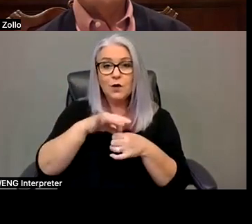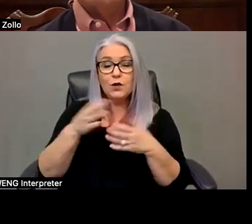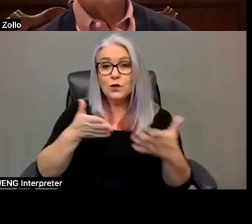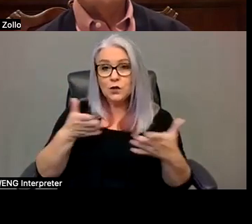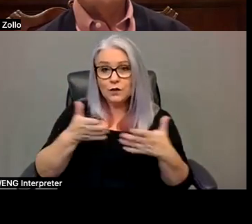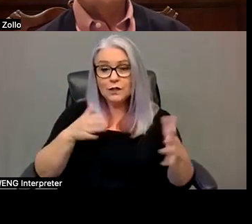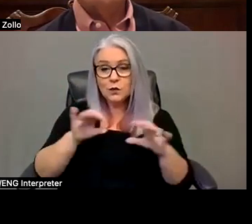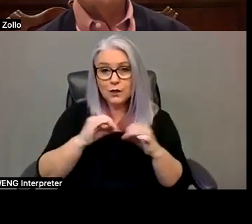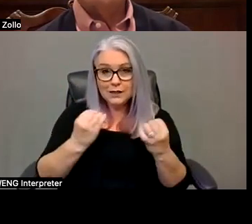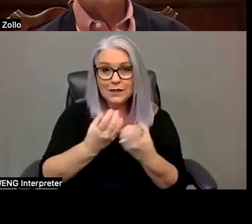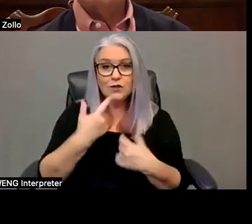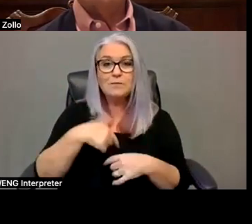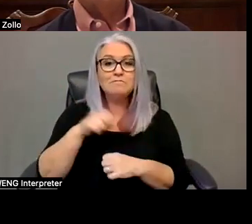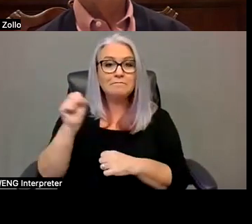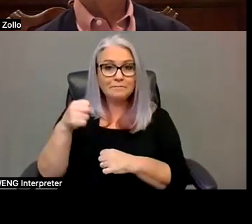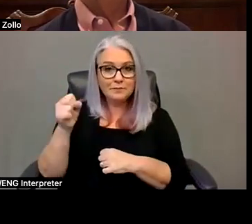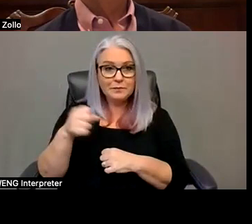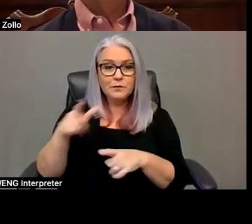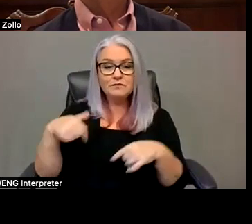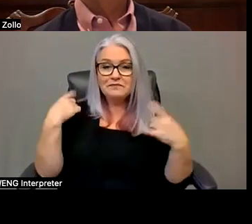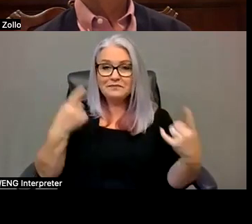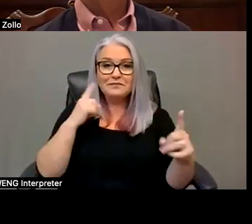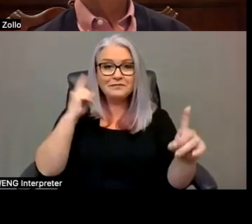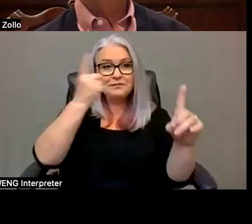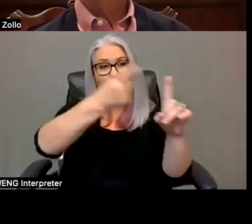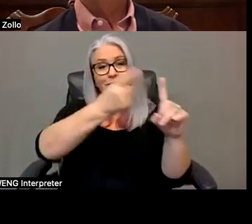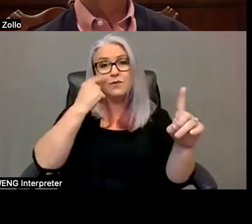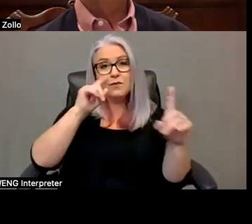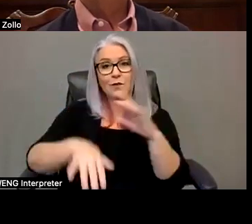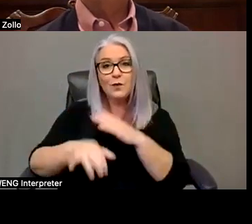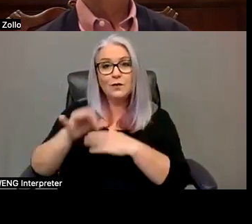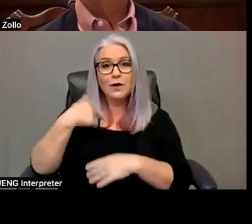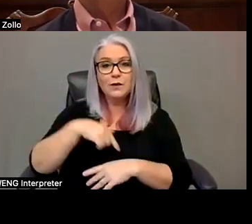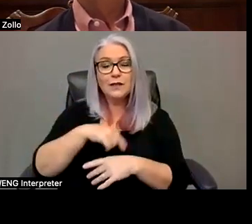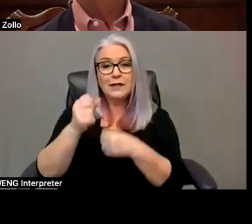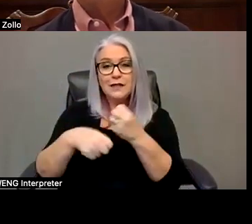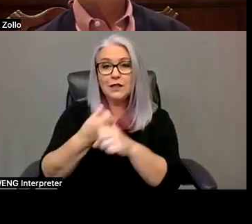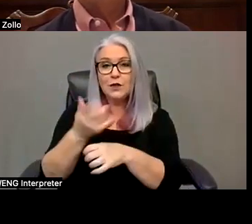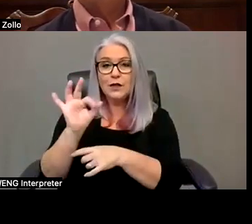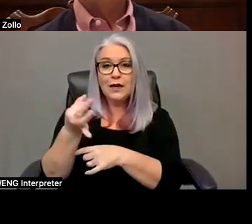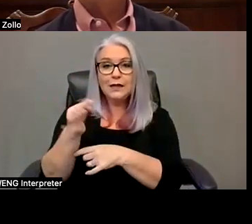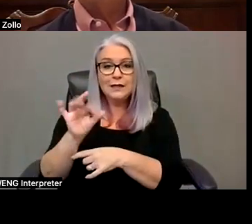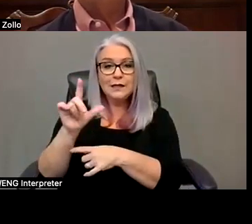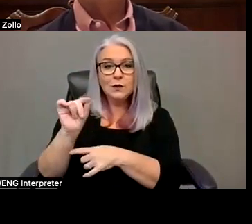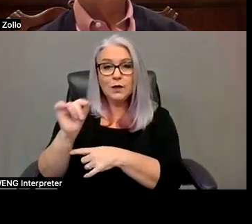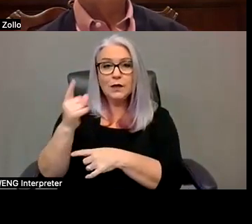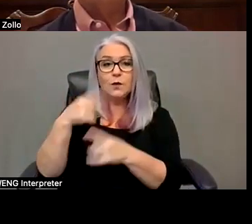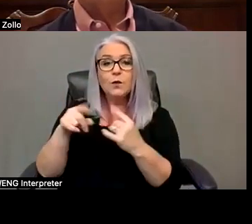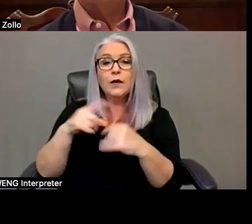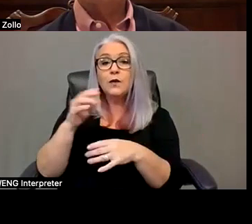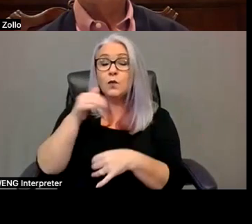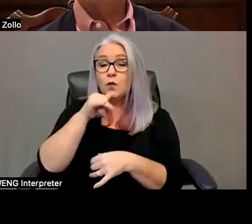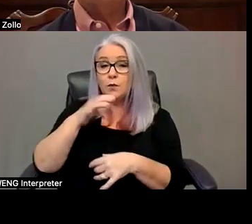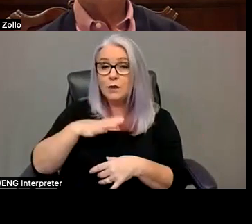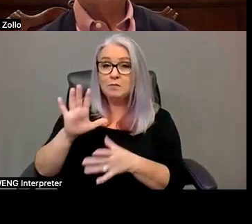and indeed we are. That's been our mission since our founding in 1920 after women got the right to vote. But we are